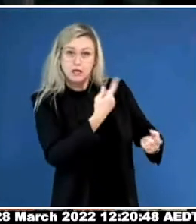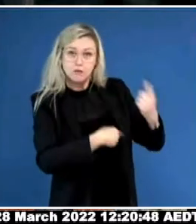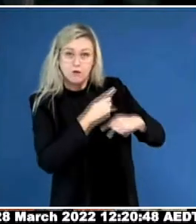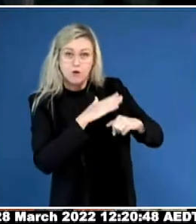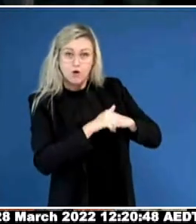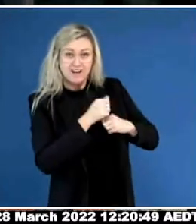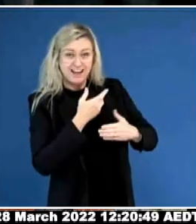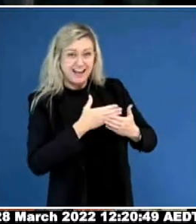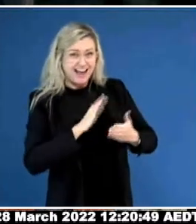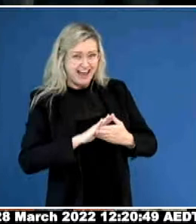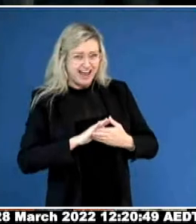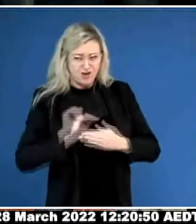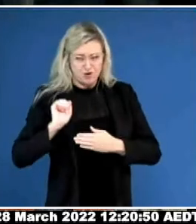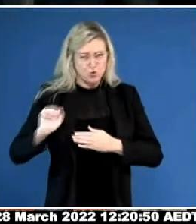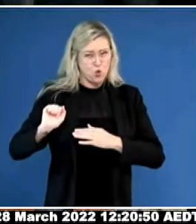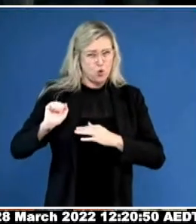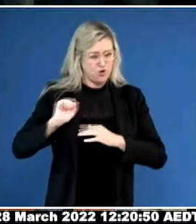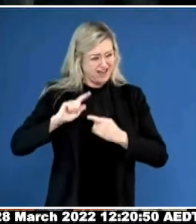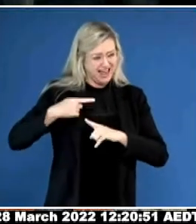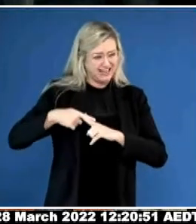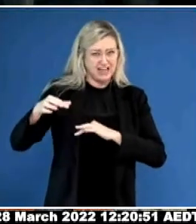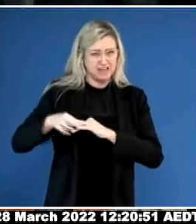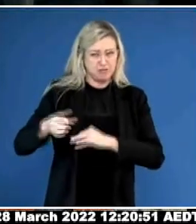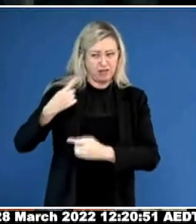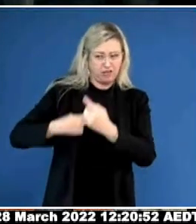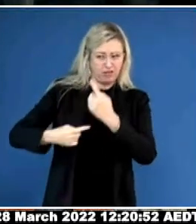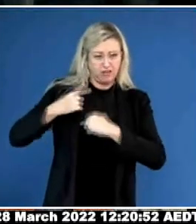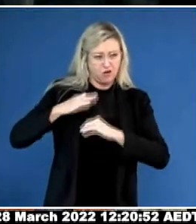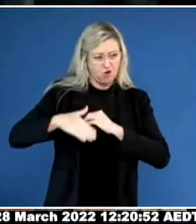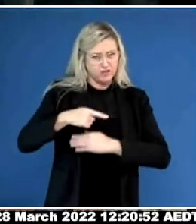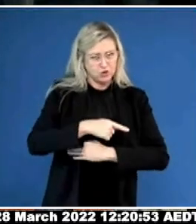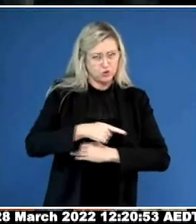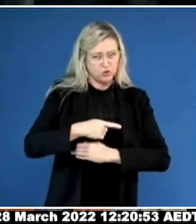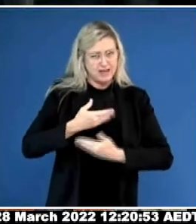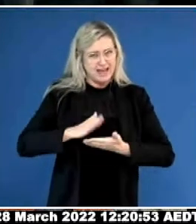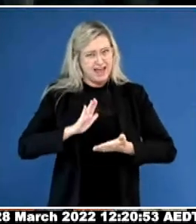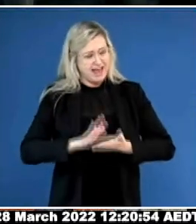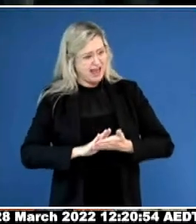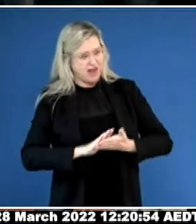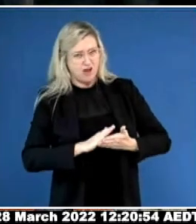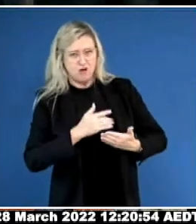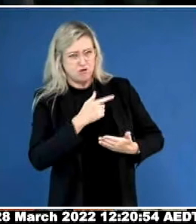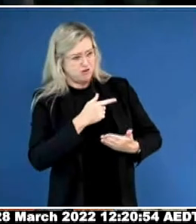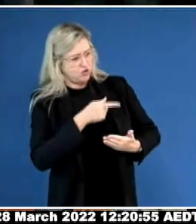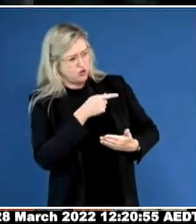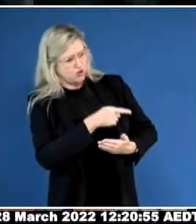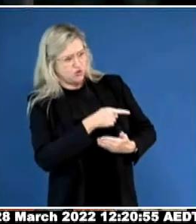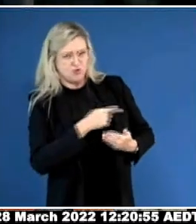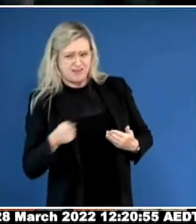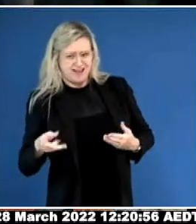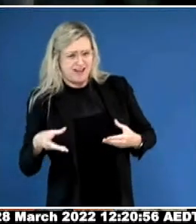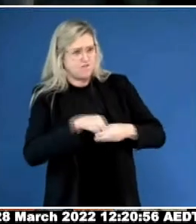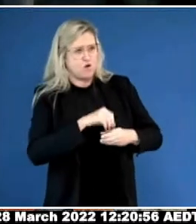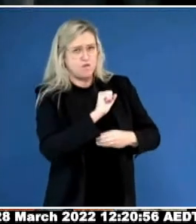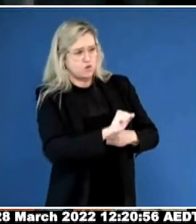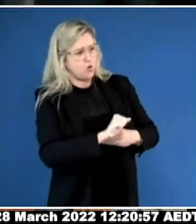description of you and how that contributed to that that 10 years of trauma that you